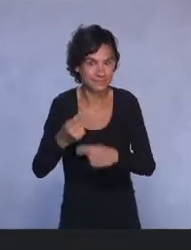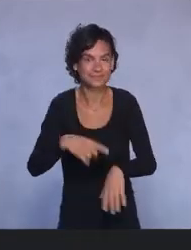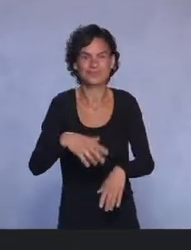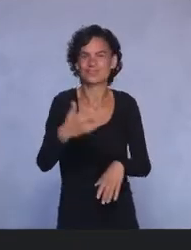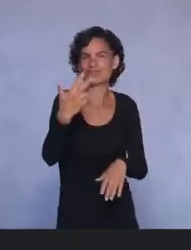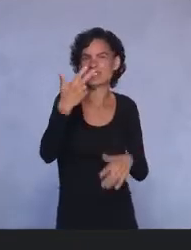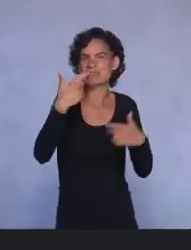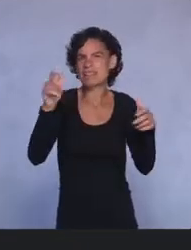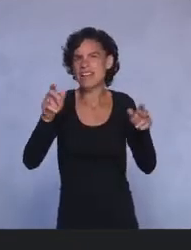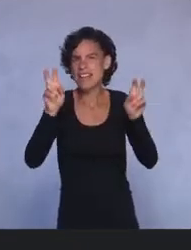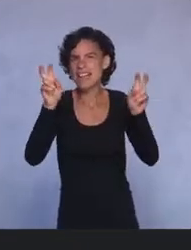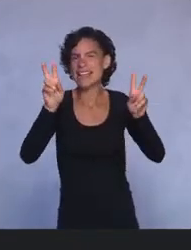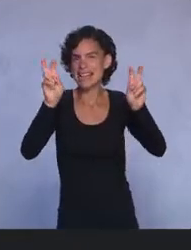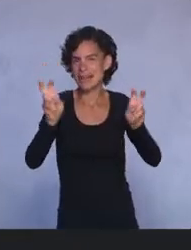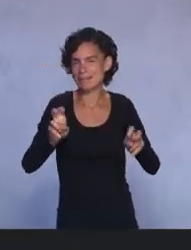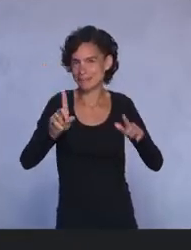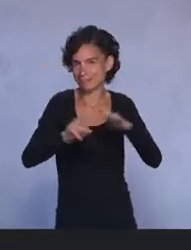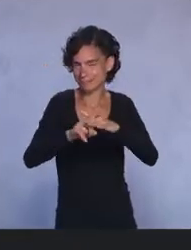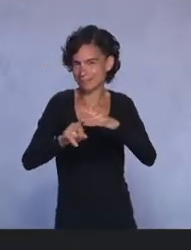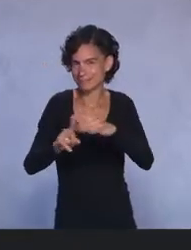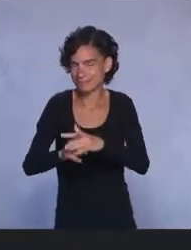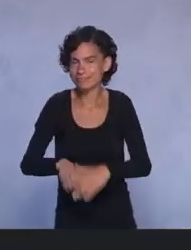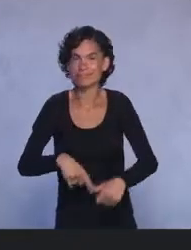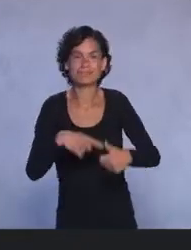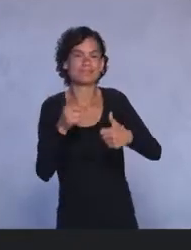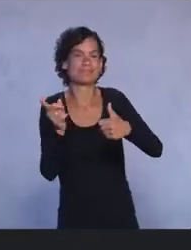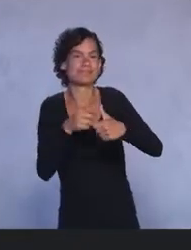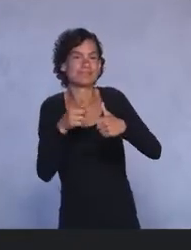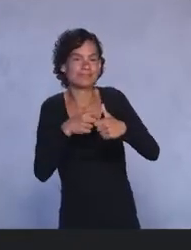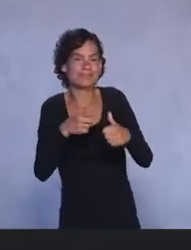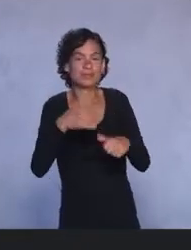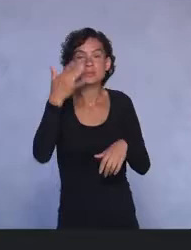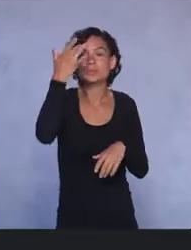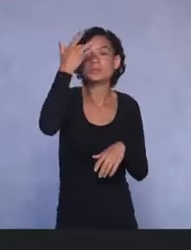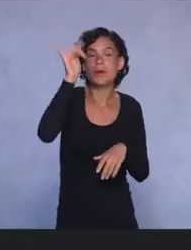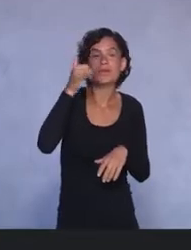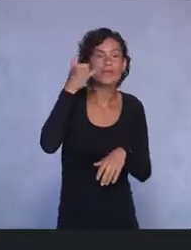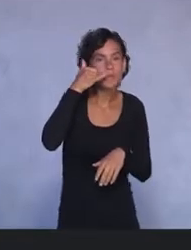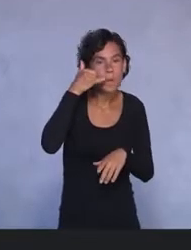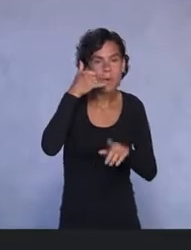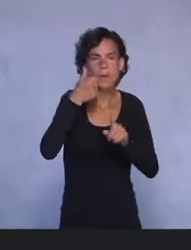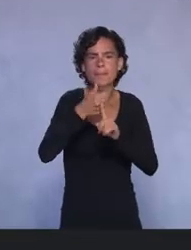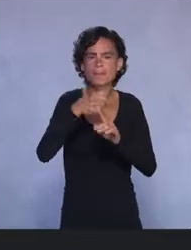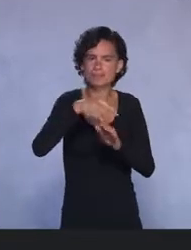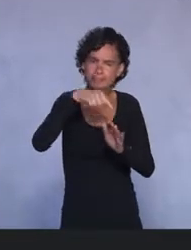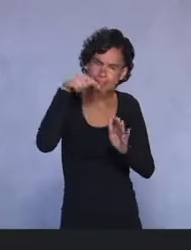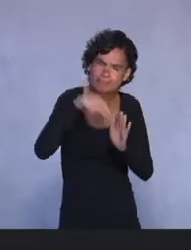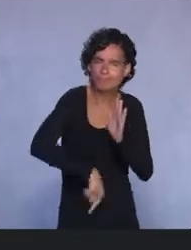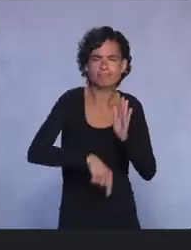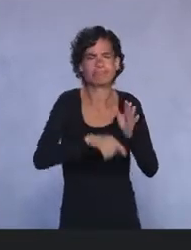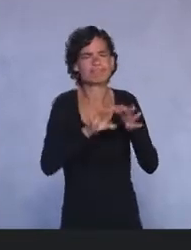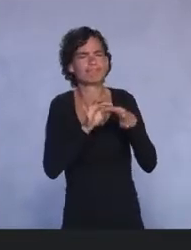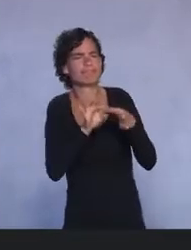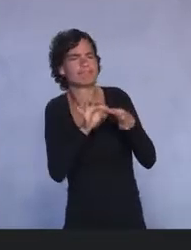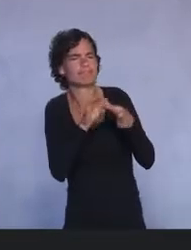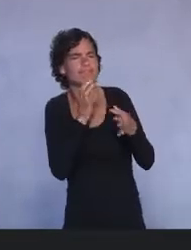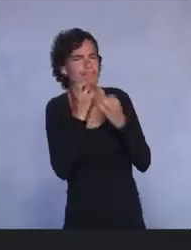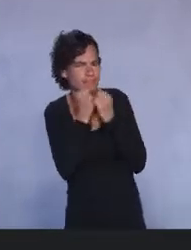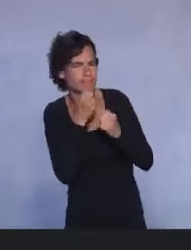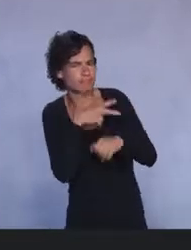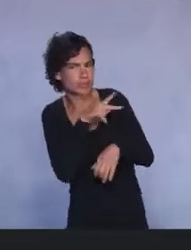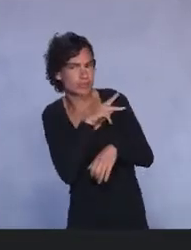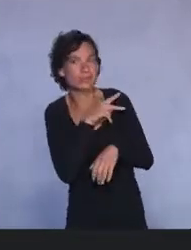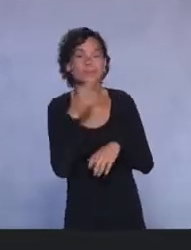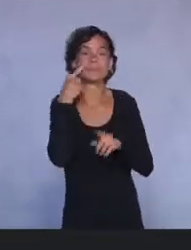we're focused on. First, smartphones are deeply personal, and we think your phone should adapt to you,